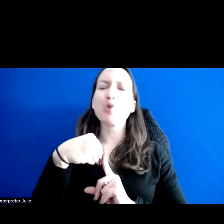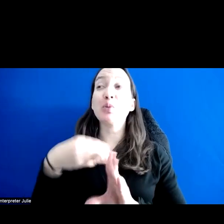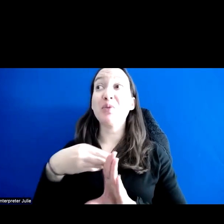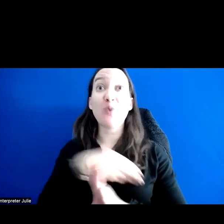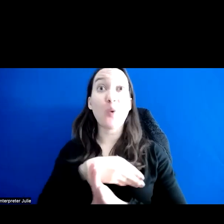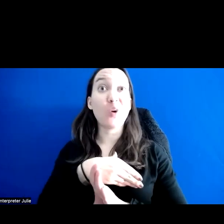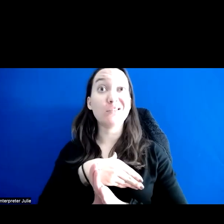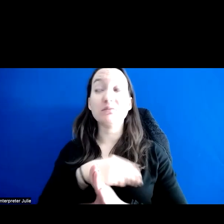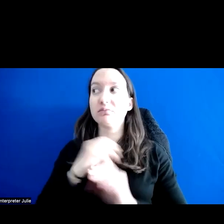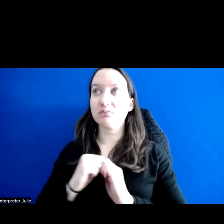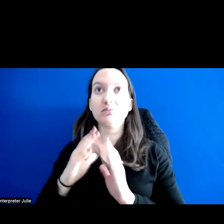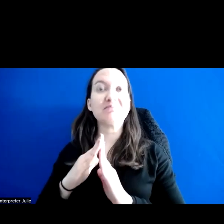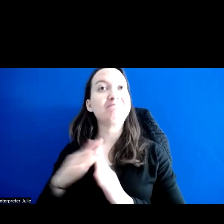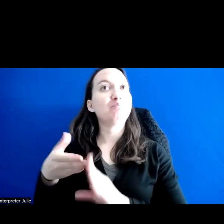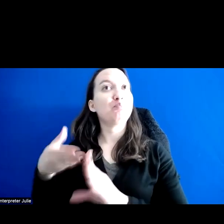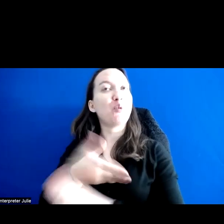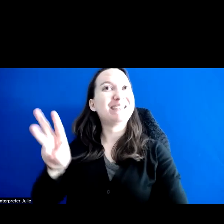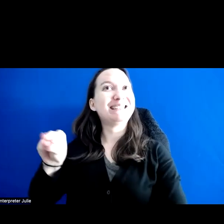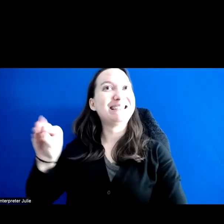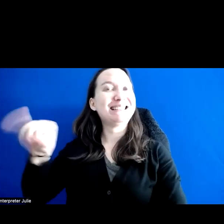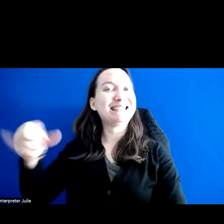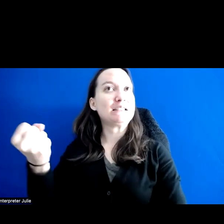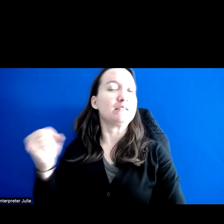before the advent of the swinging 60s.